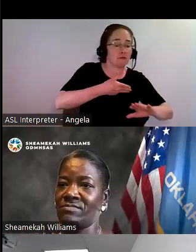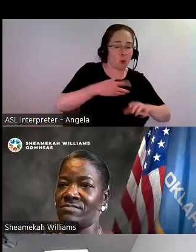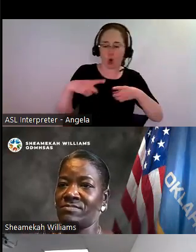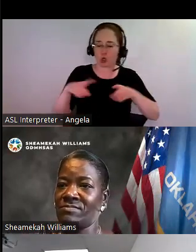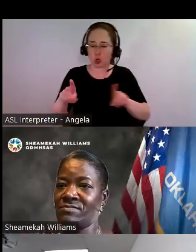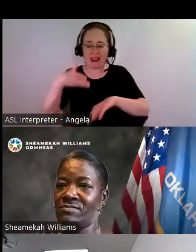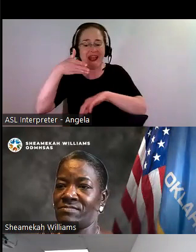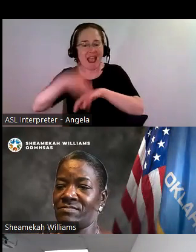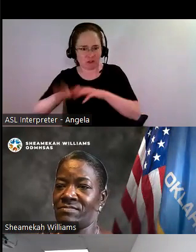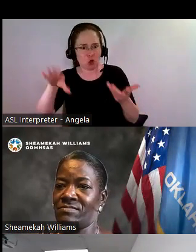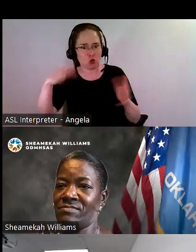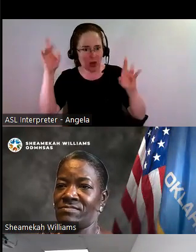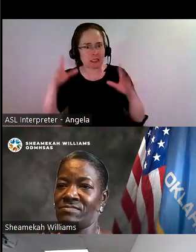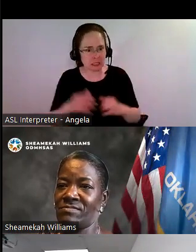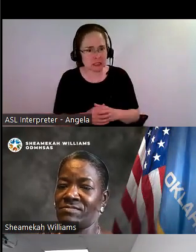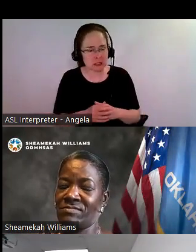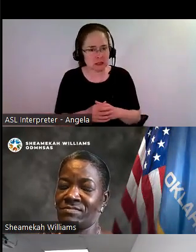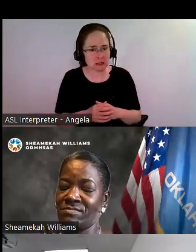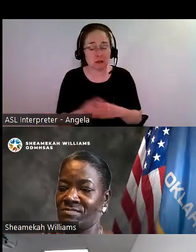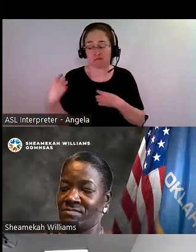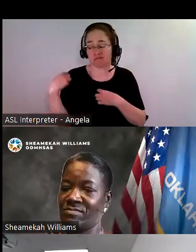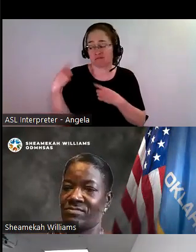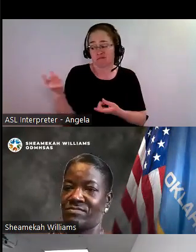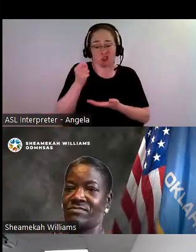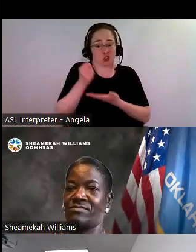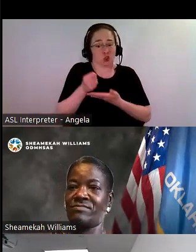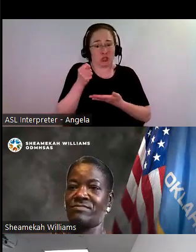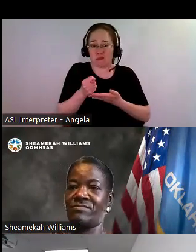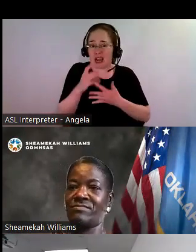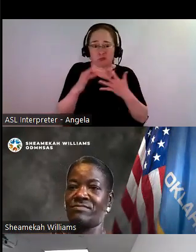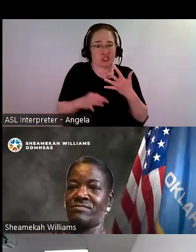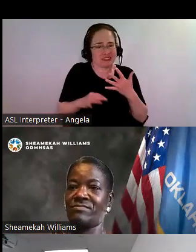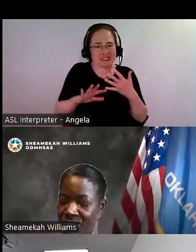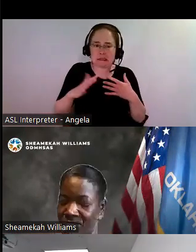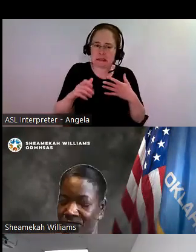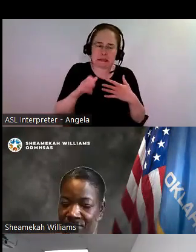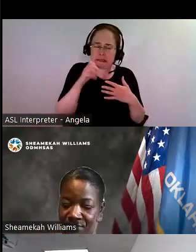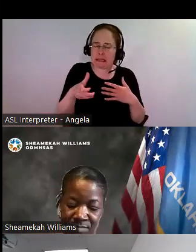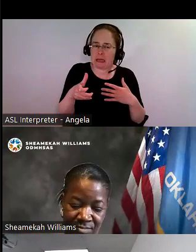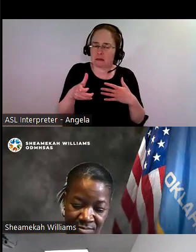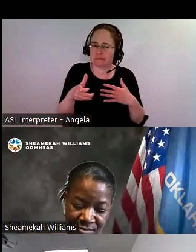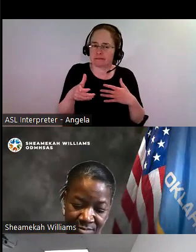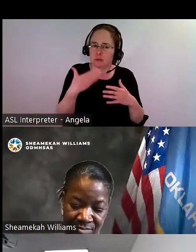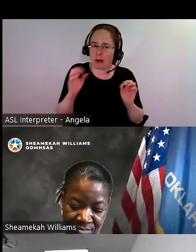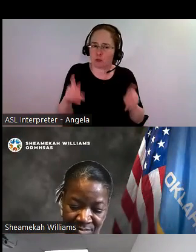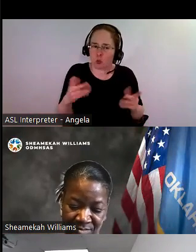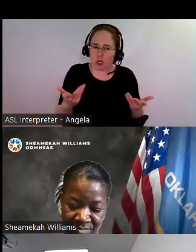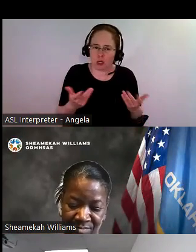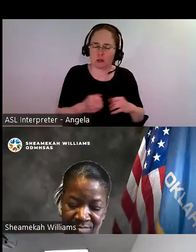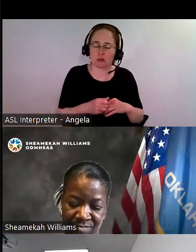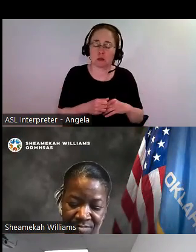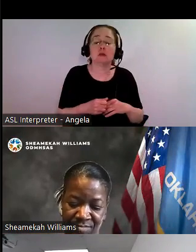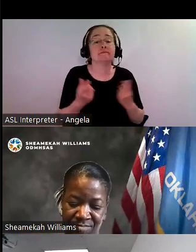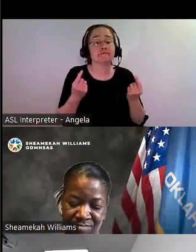crisis. And we knew that the way that we had been doing treatment for a long time wasn't quite giving us that opportunity. And what we did was we made